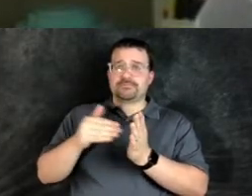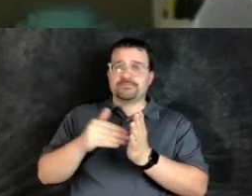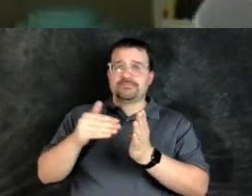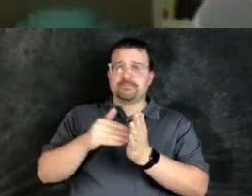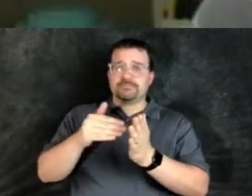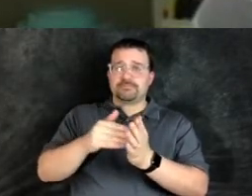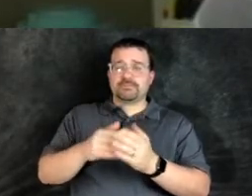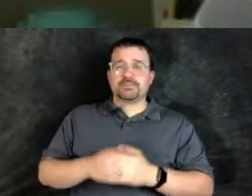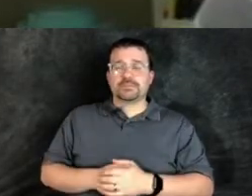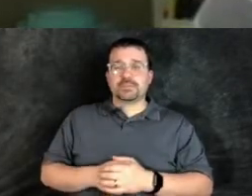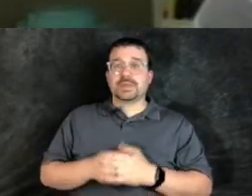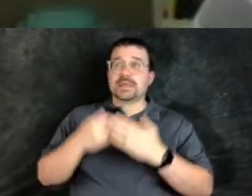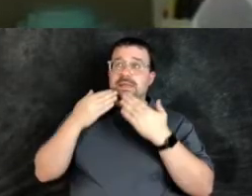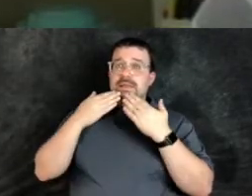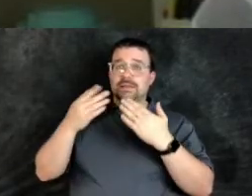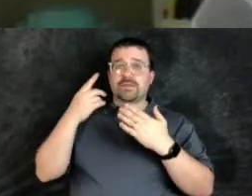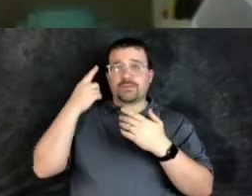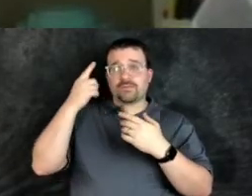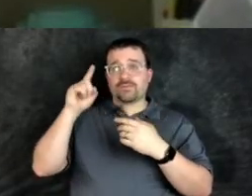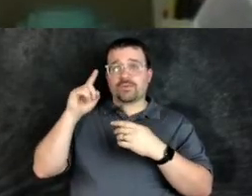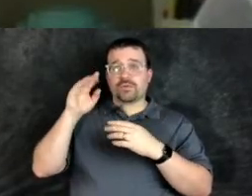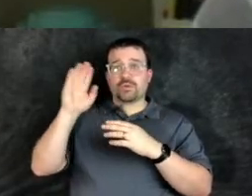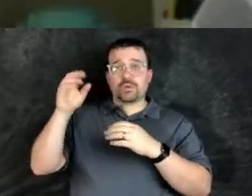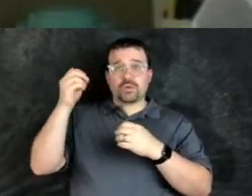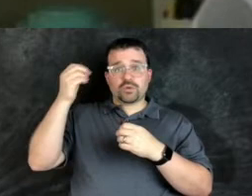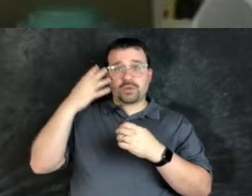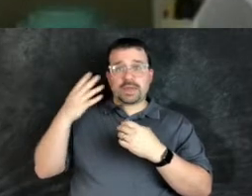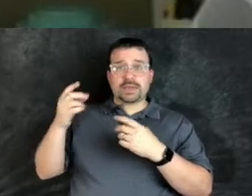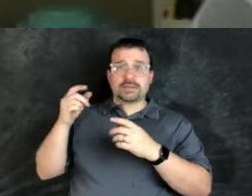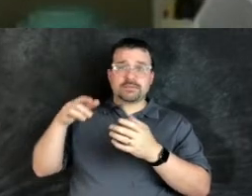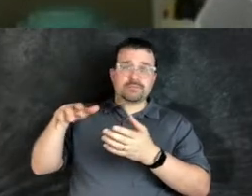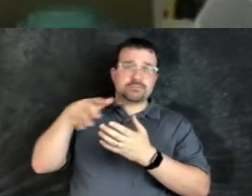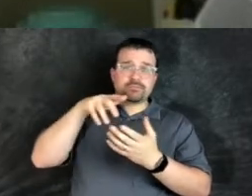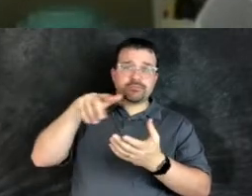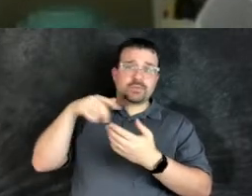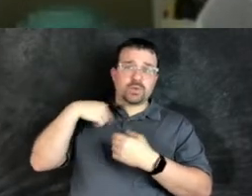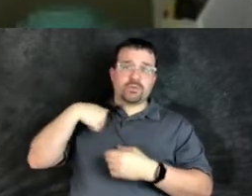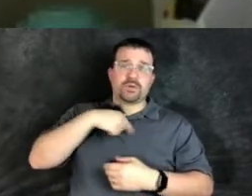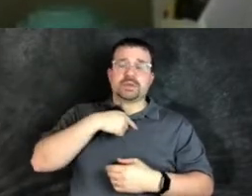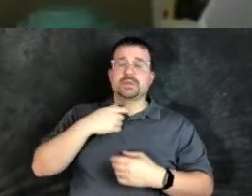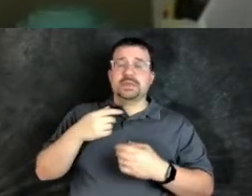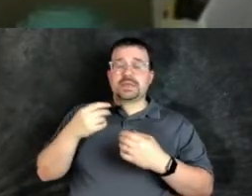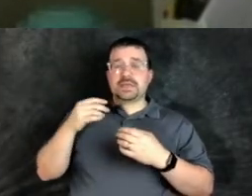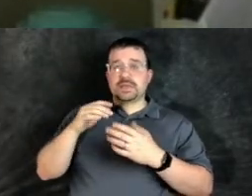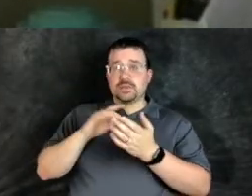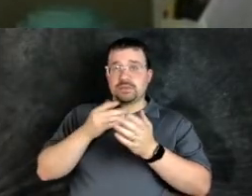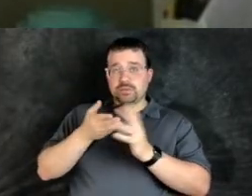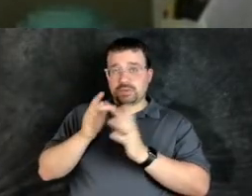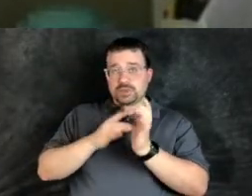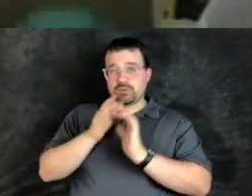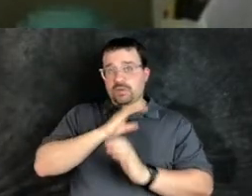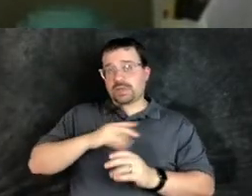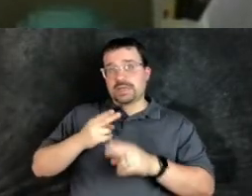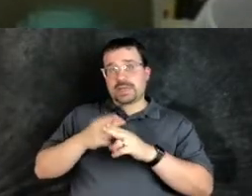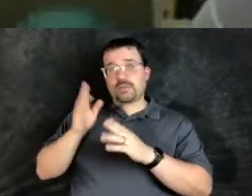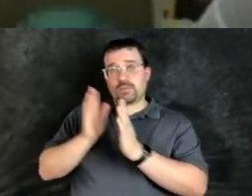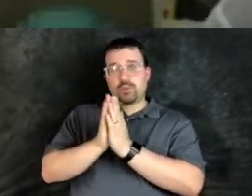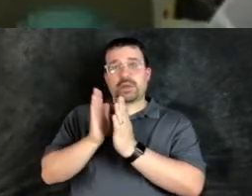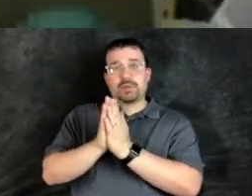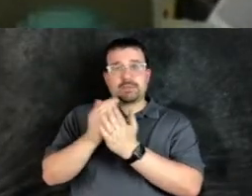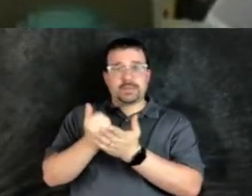again. Thank you for pouring your grace over us through Jesus Christ, in whose name we pray.